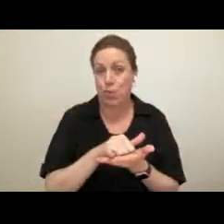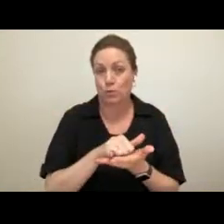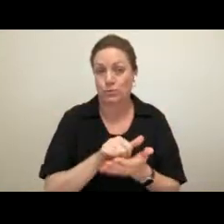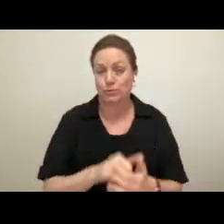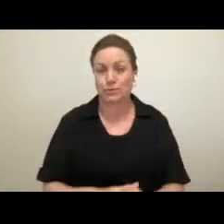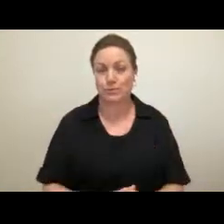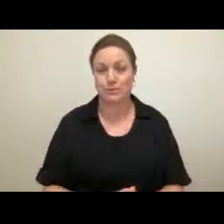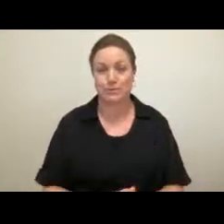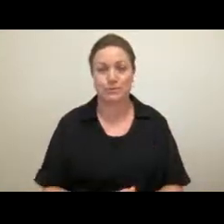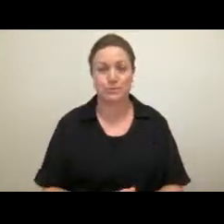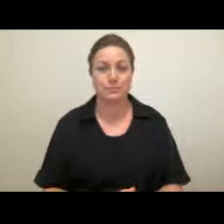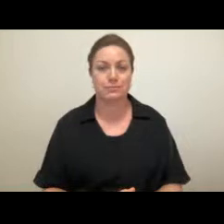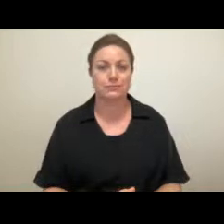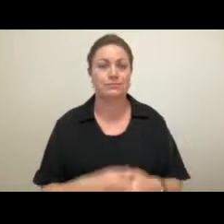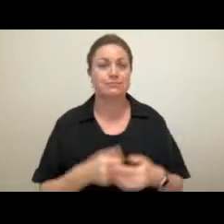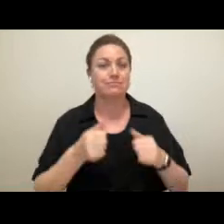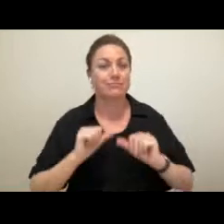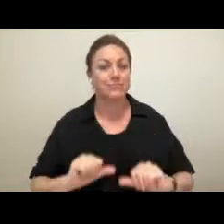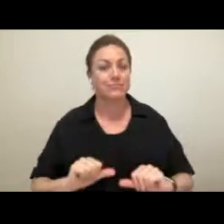Next slide.